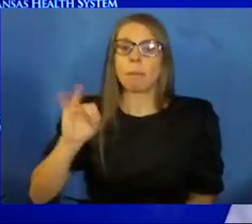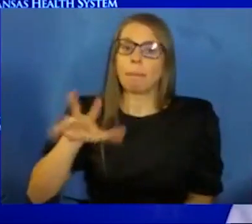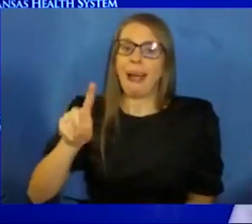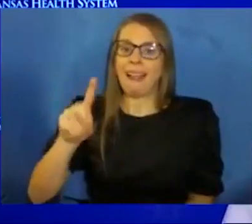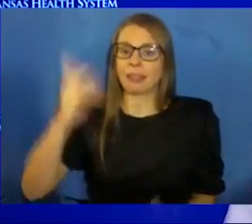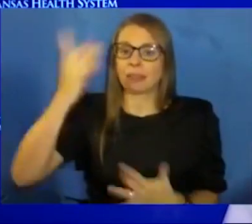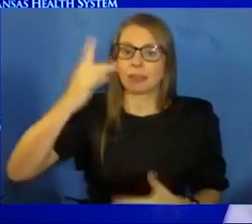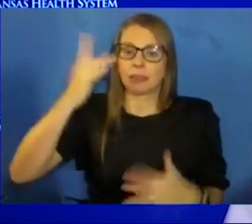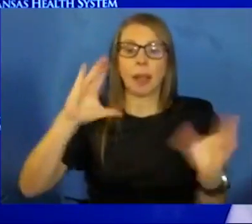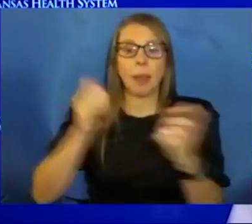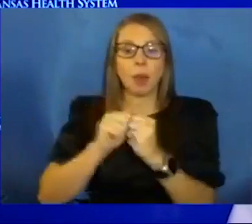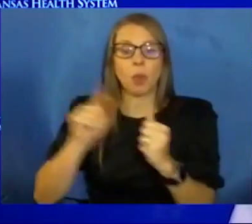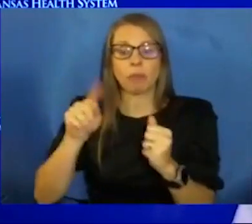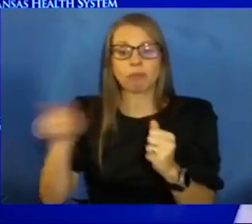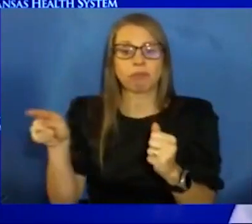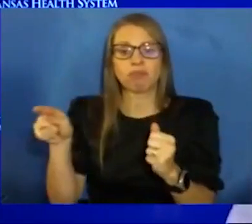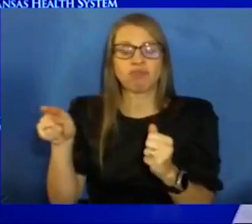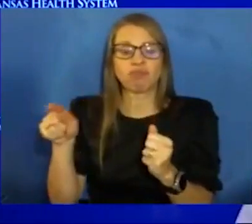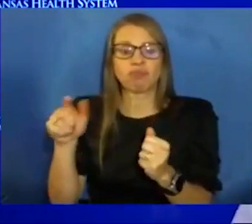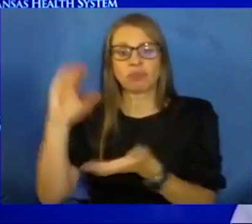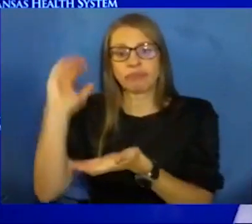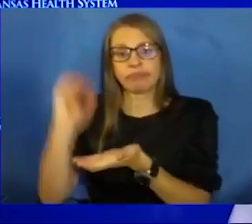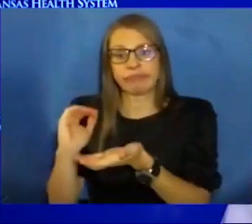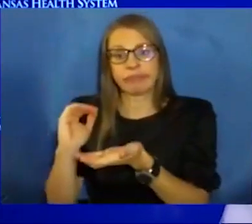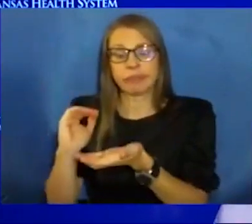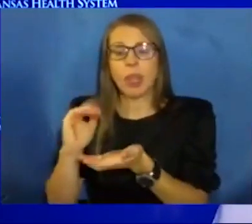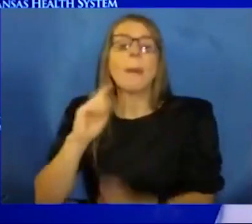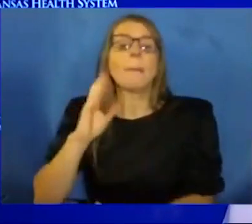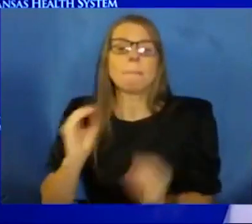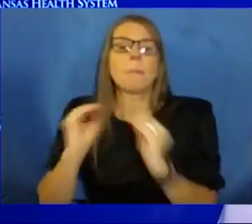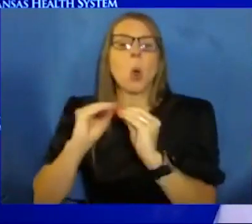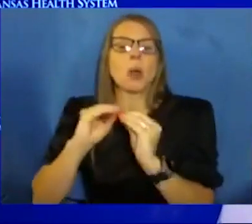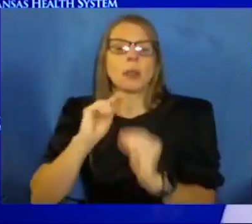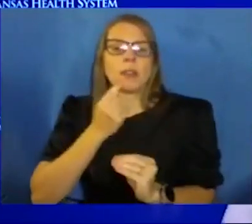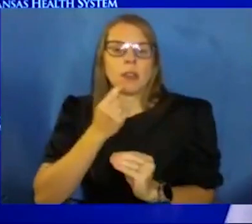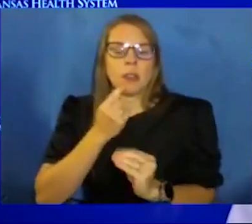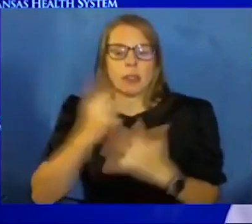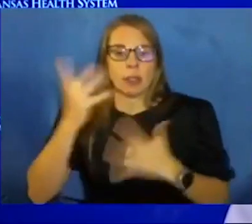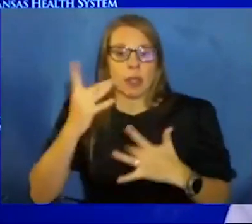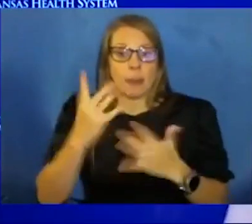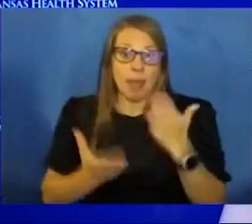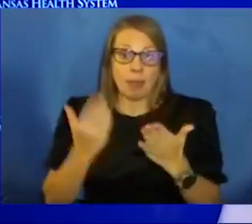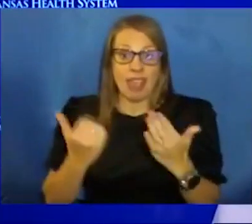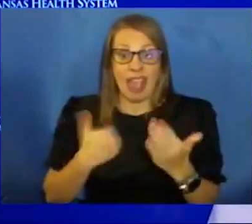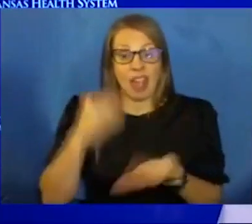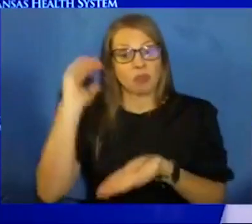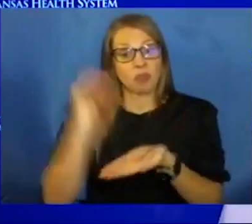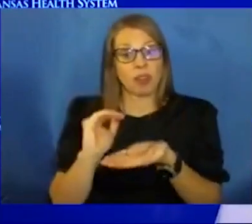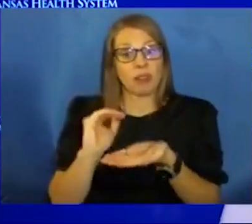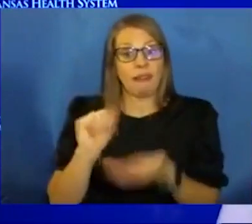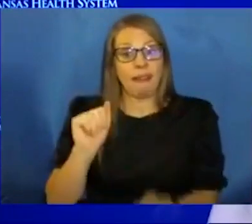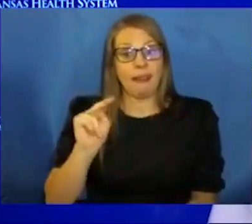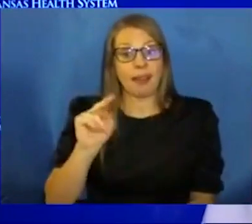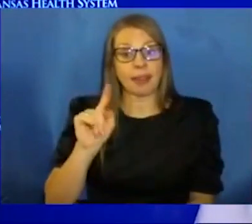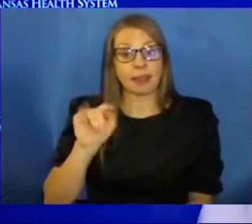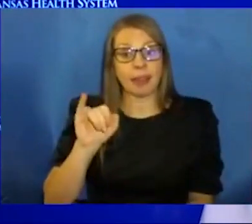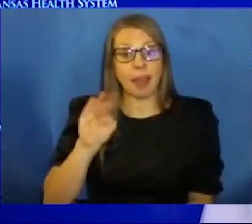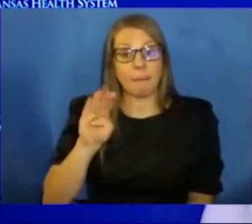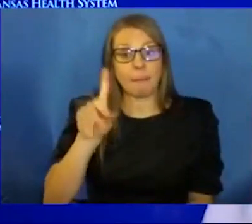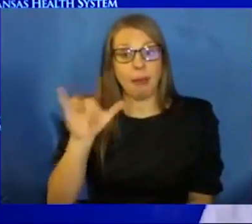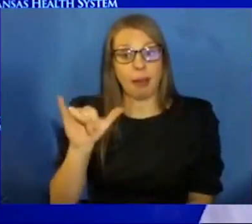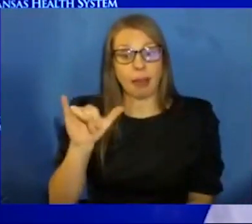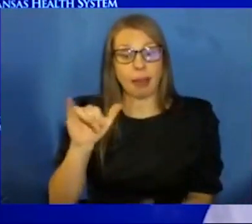response to SARS-CoV-2 should you come into contact with it again. Because we do know and understand that people who have had